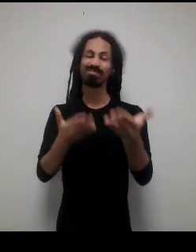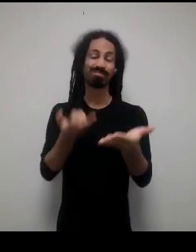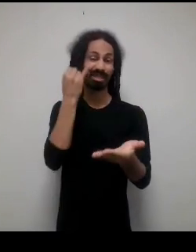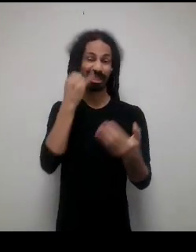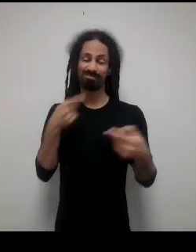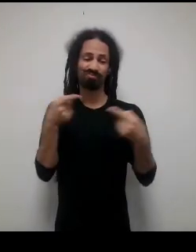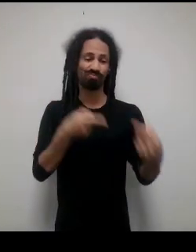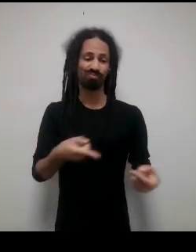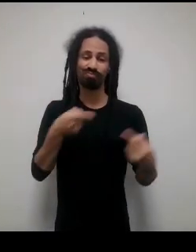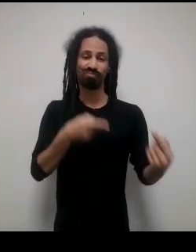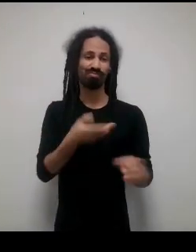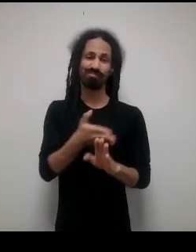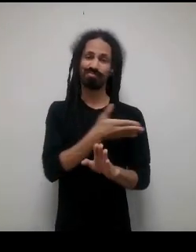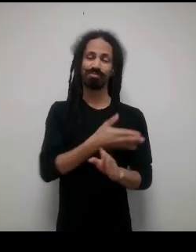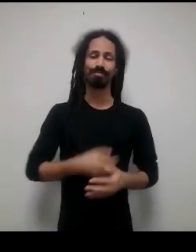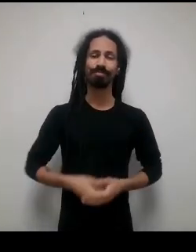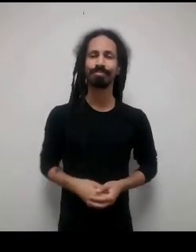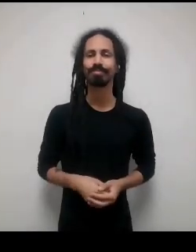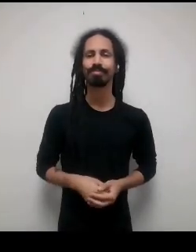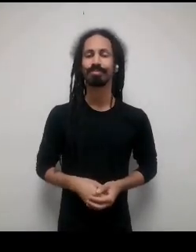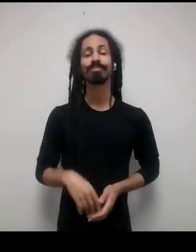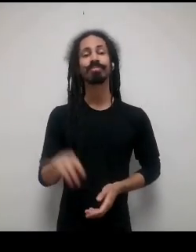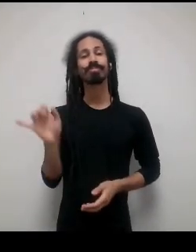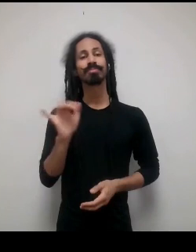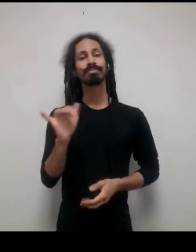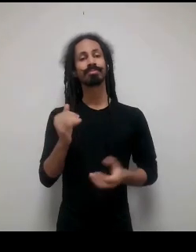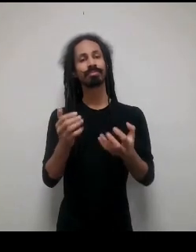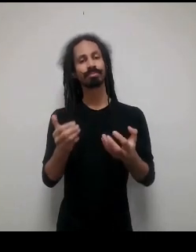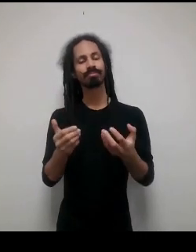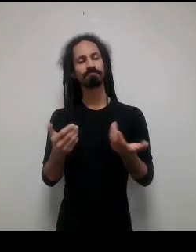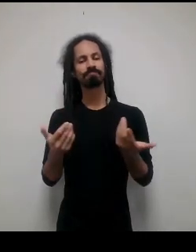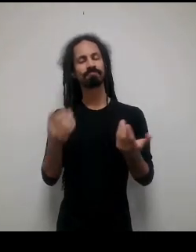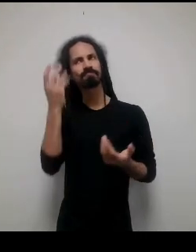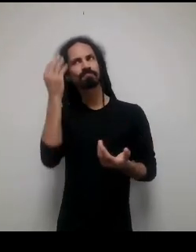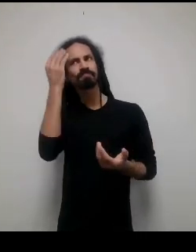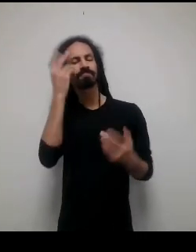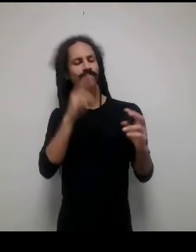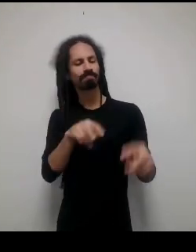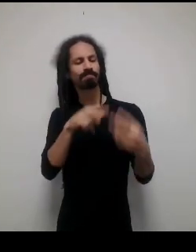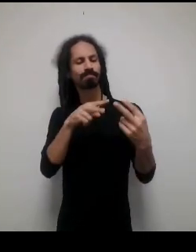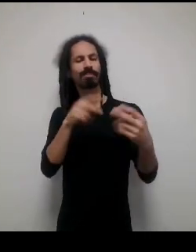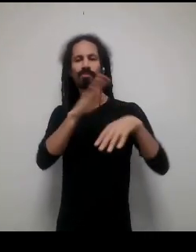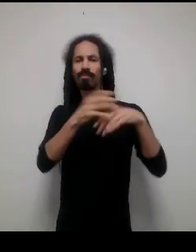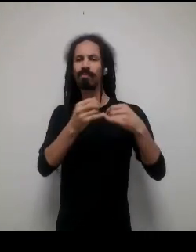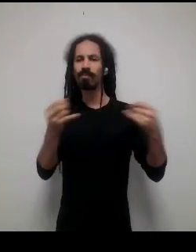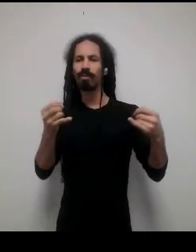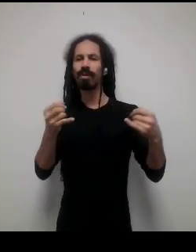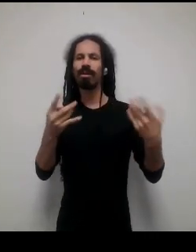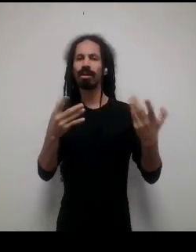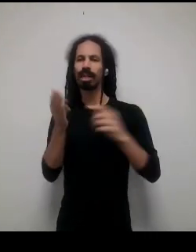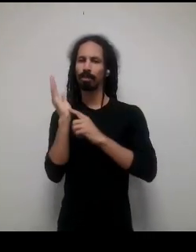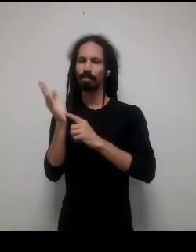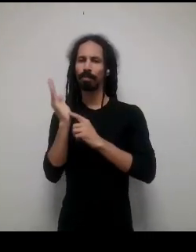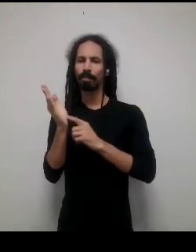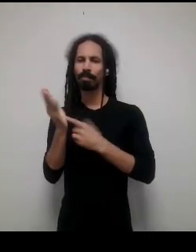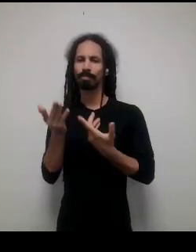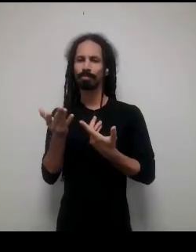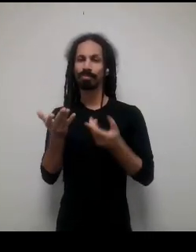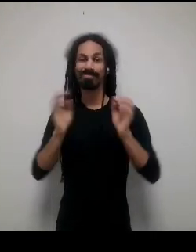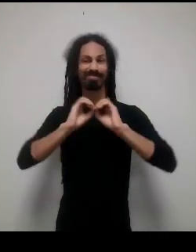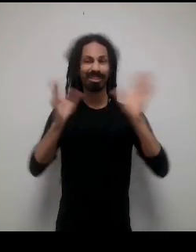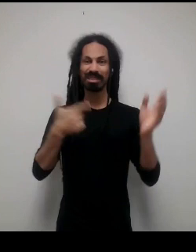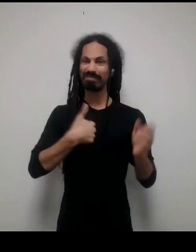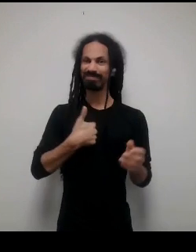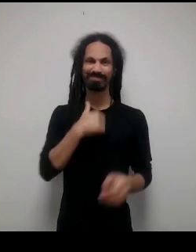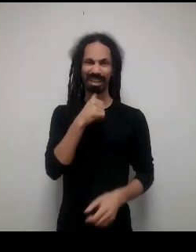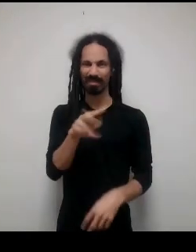in the past. We also want to consider eye contact when we're doing online presentations. Obviously, I'm not looking